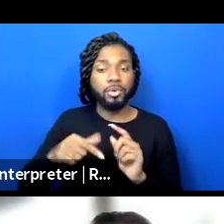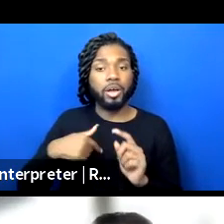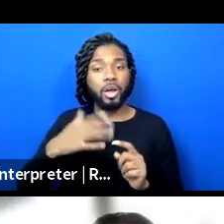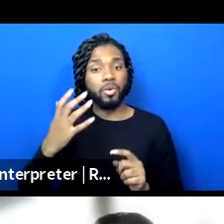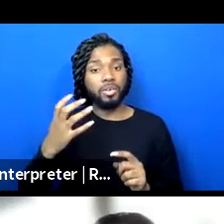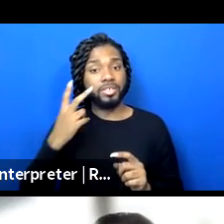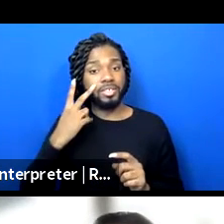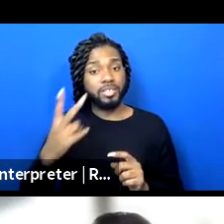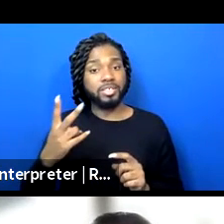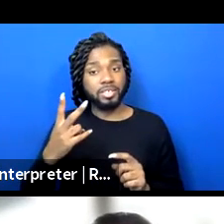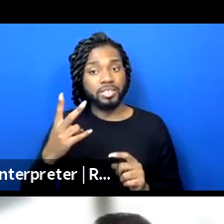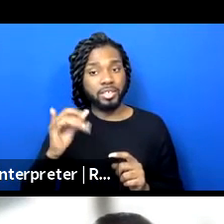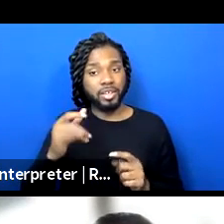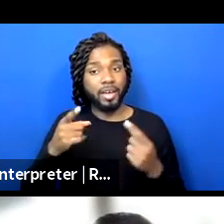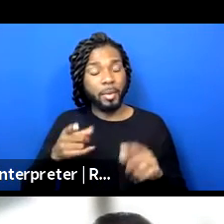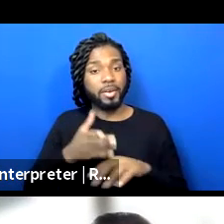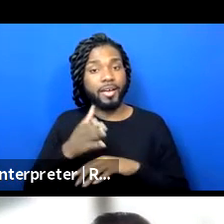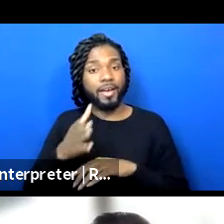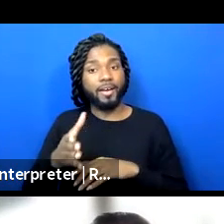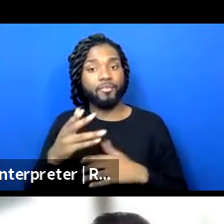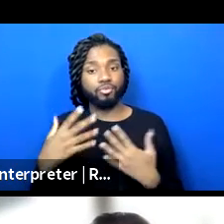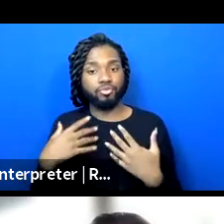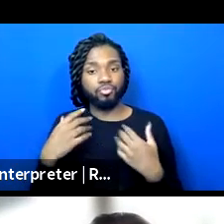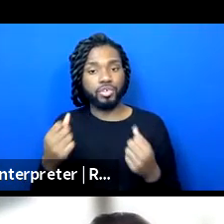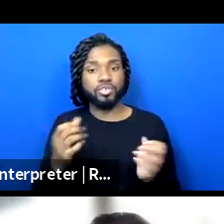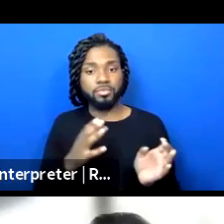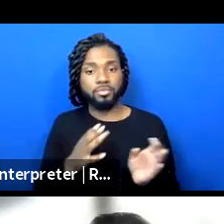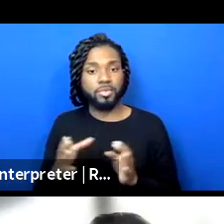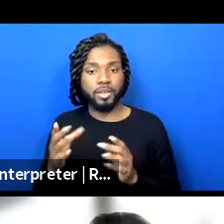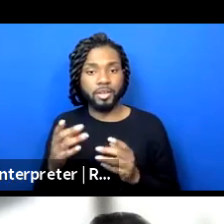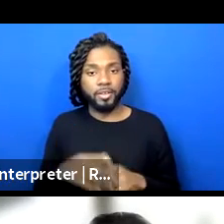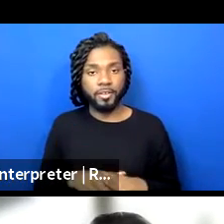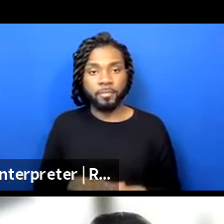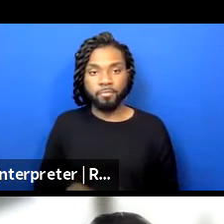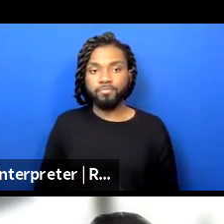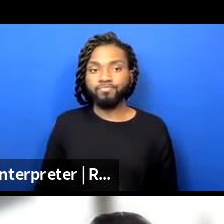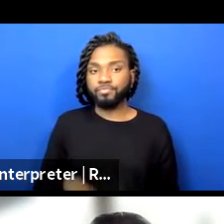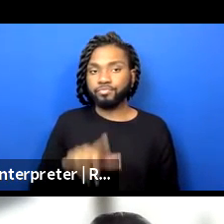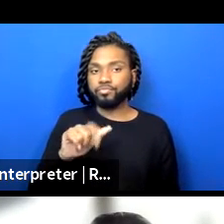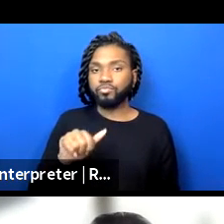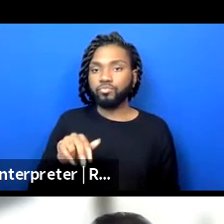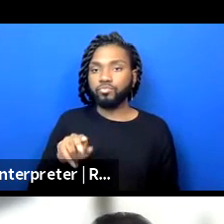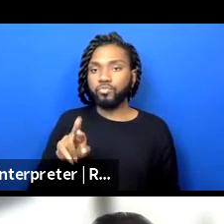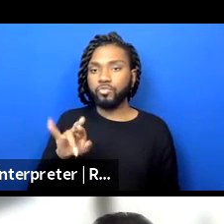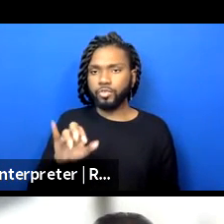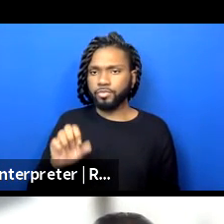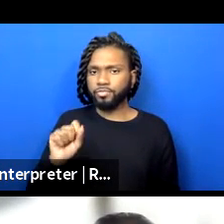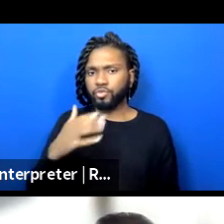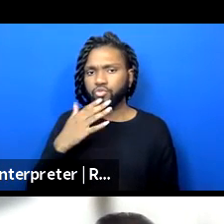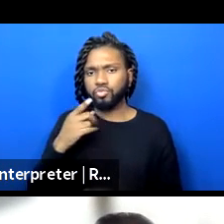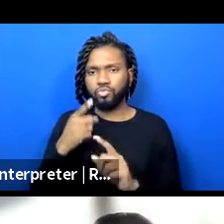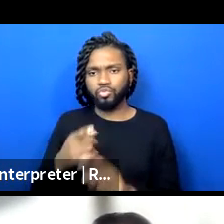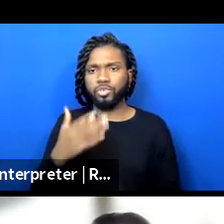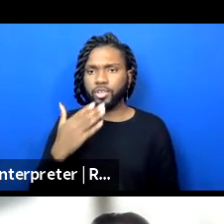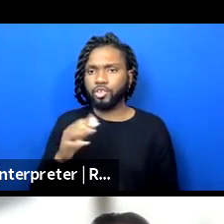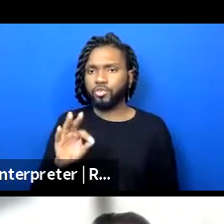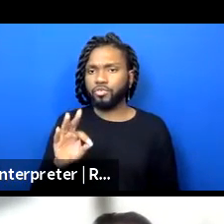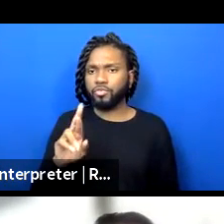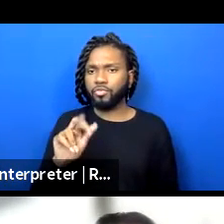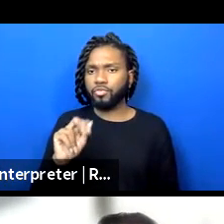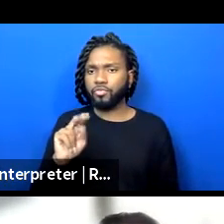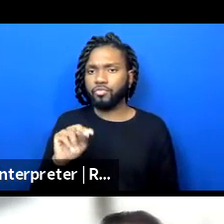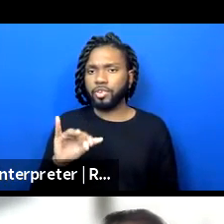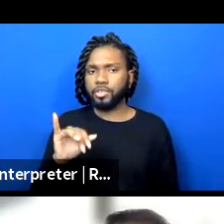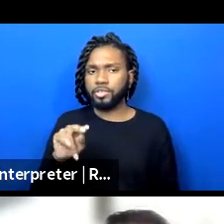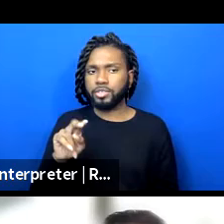the rescue plan. So that's a really good point. Thanks, Francine. You know, the NEA